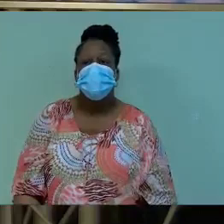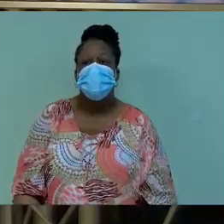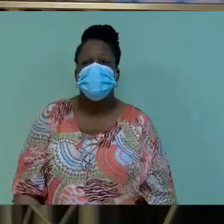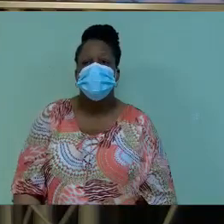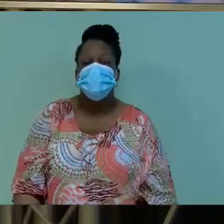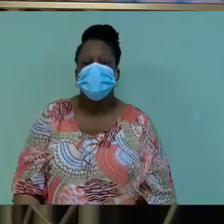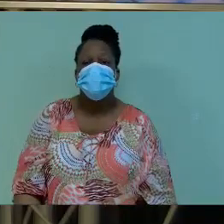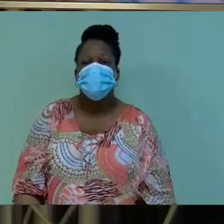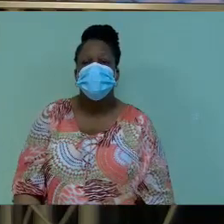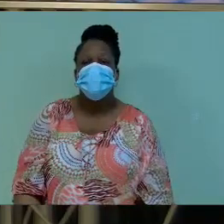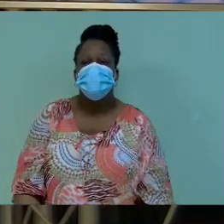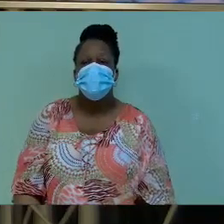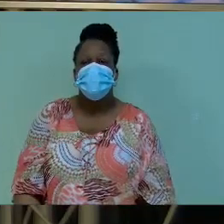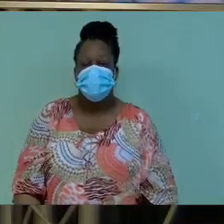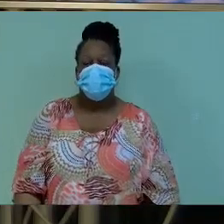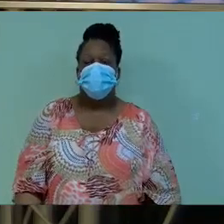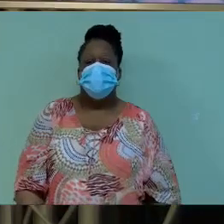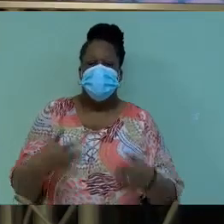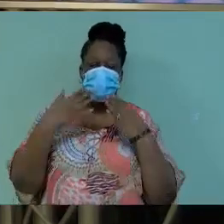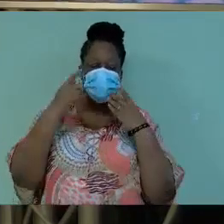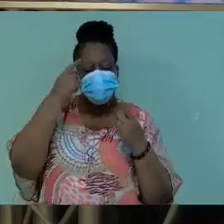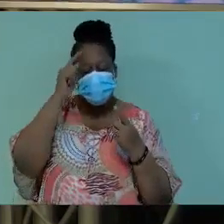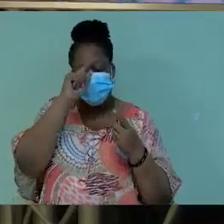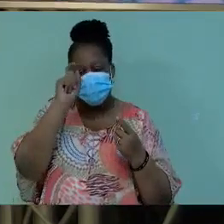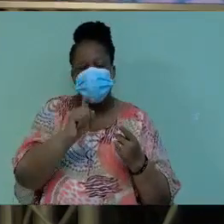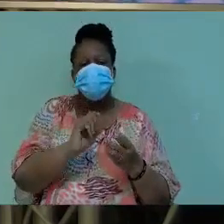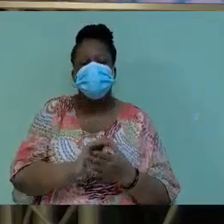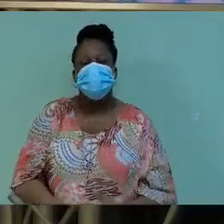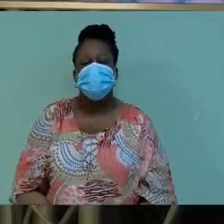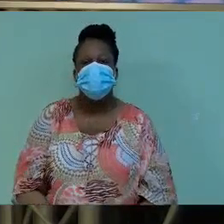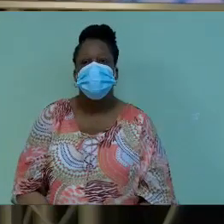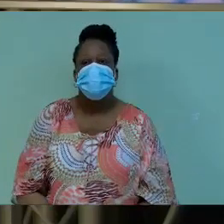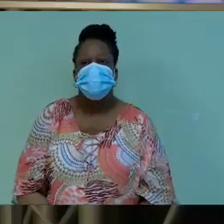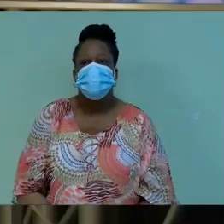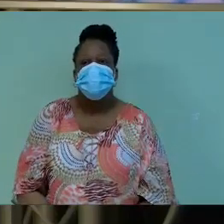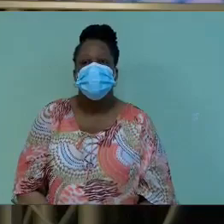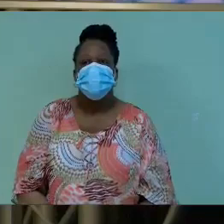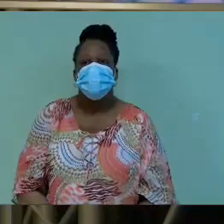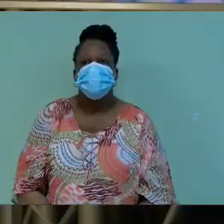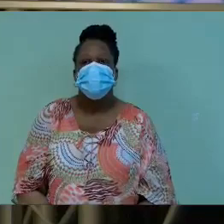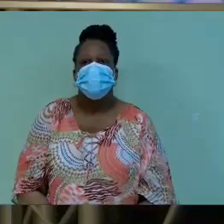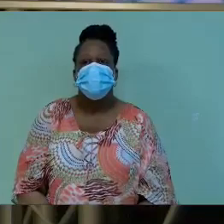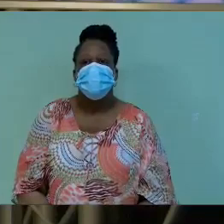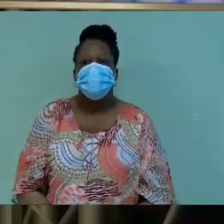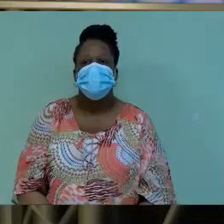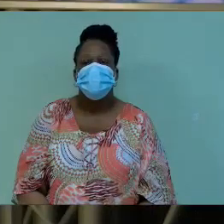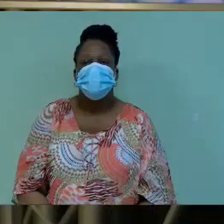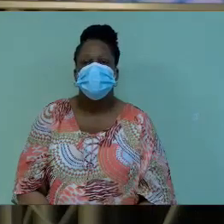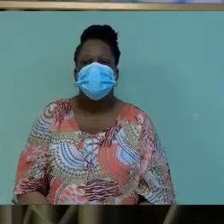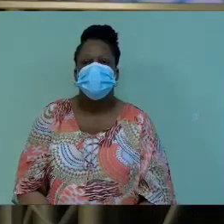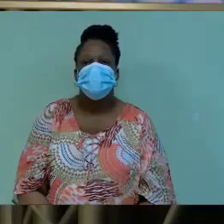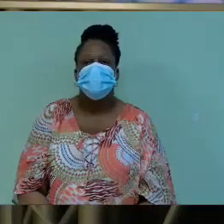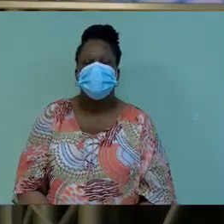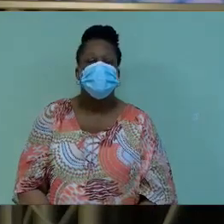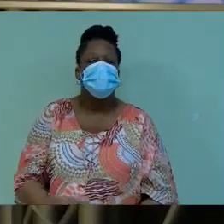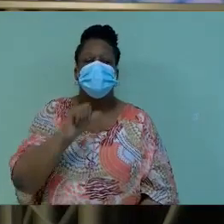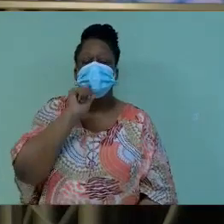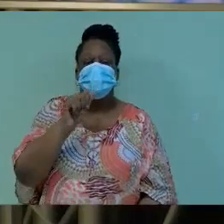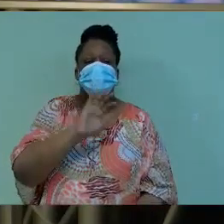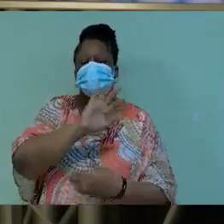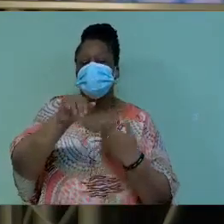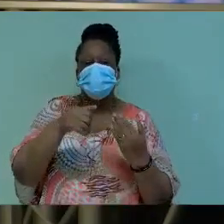Okay, so thank you, Mr. Williams, for that question. Let me say that not everybody in